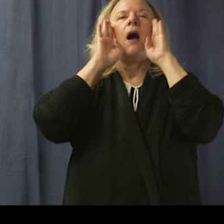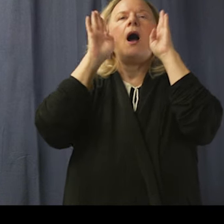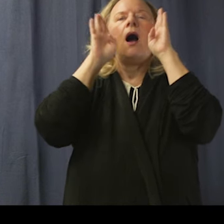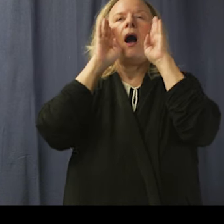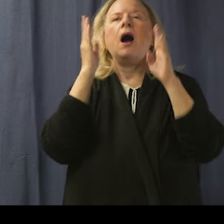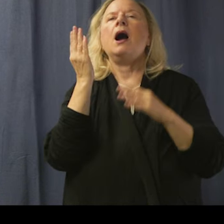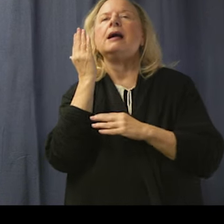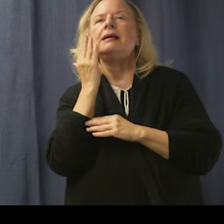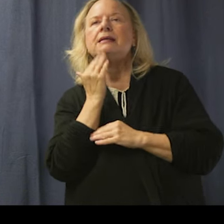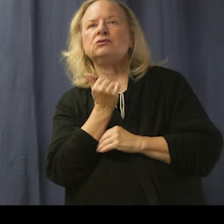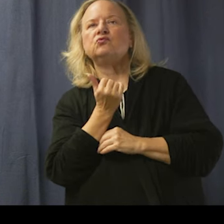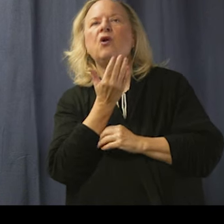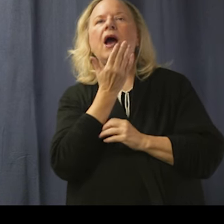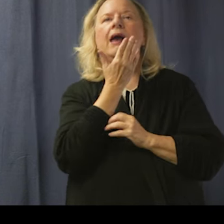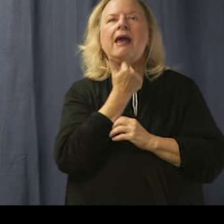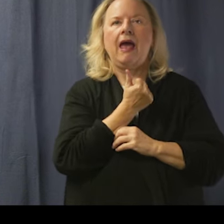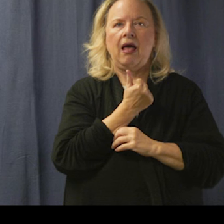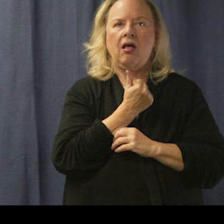Shema